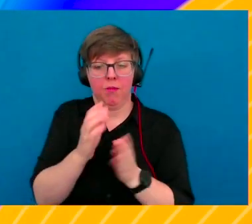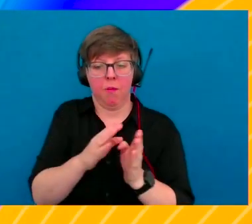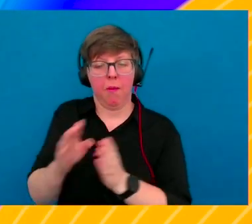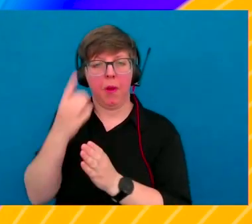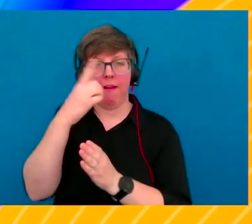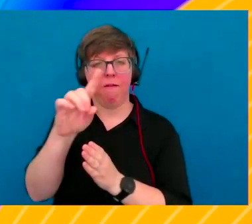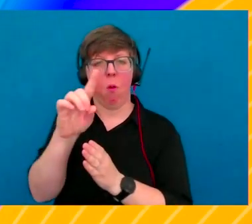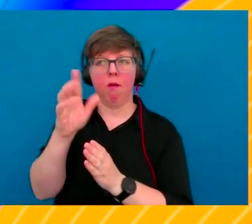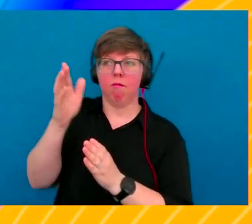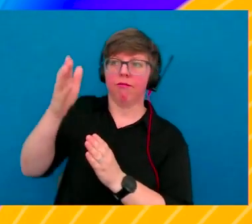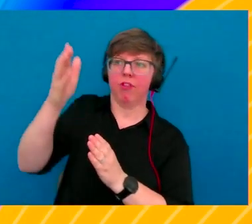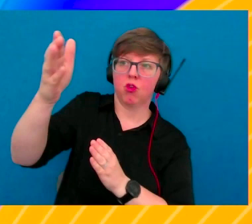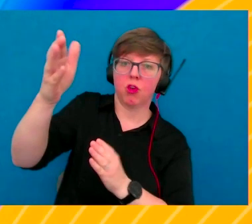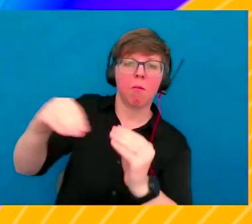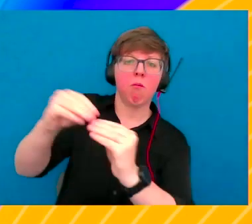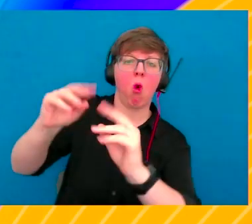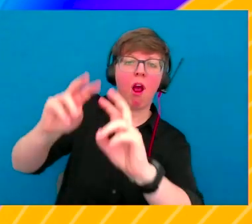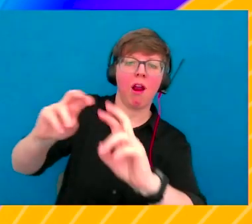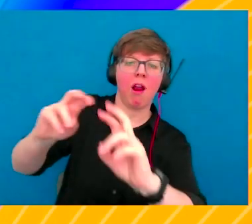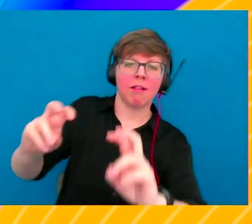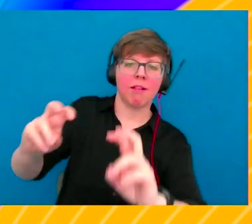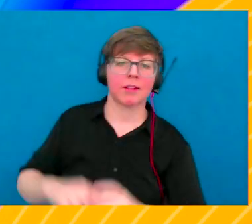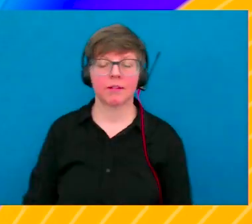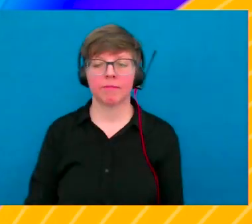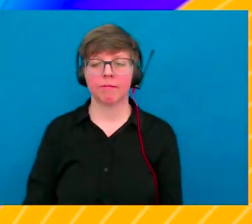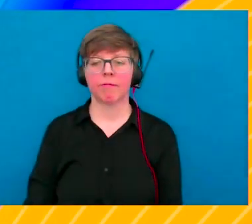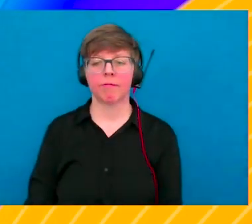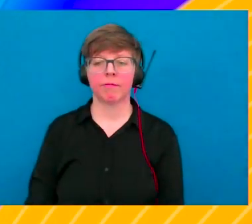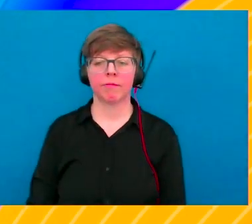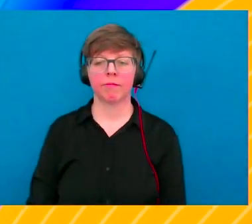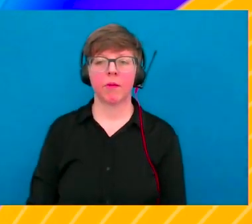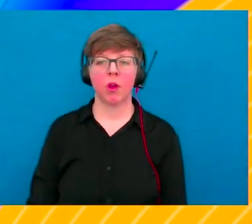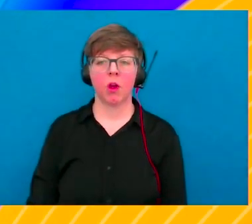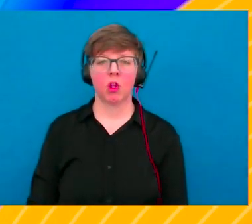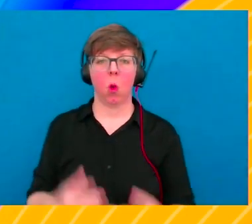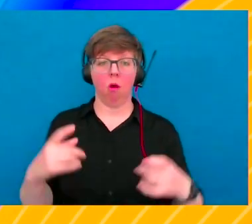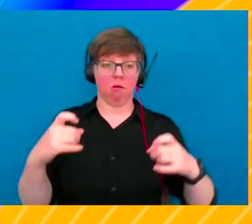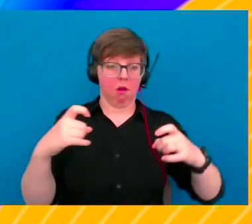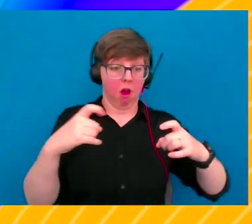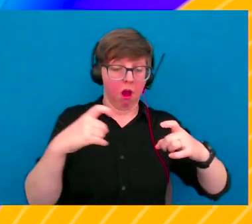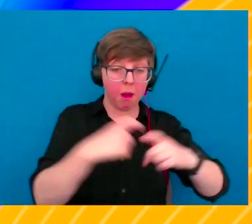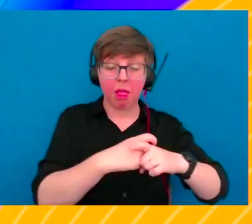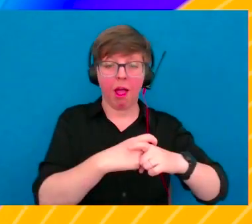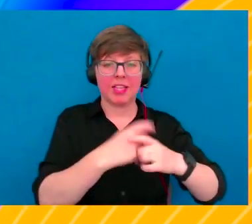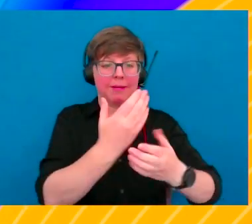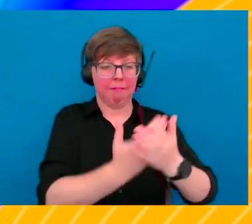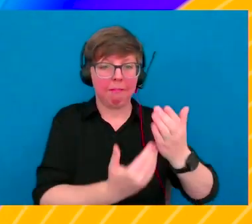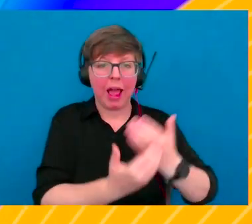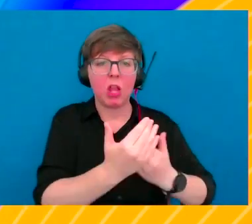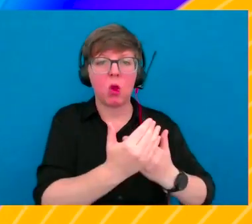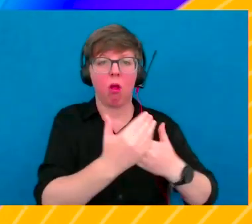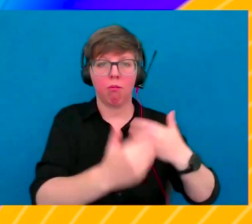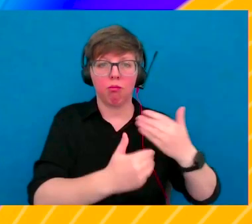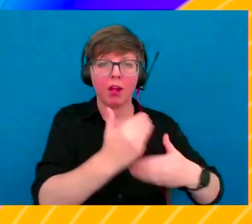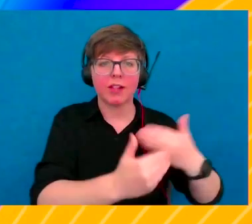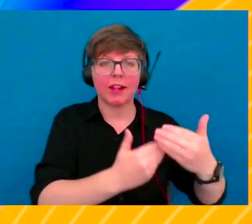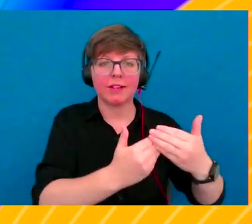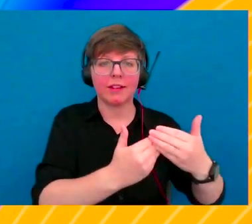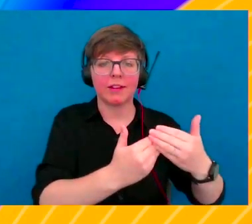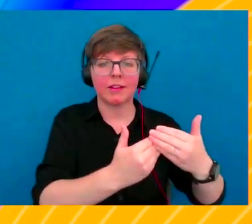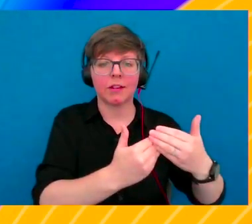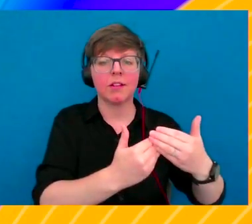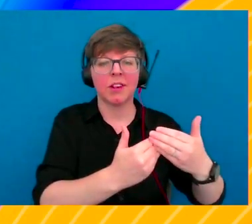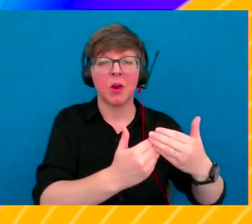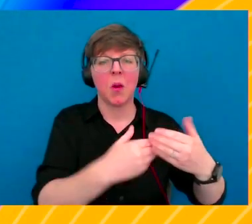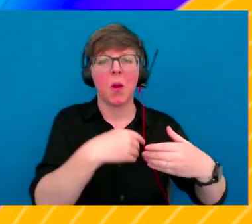line. And what we do is we simplify complex manual uh, processes that are difficult